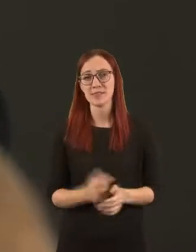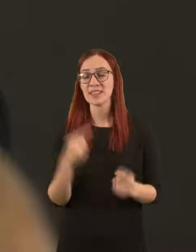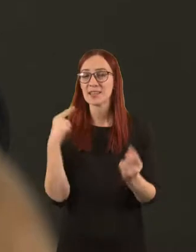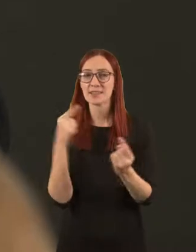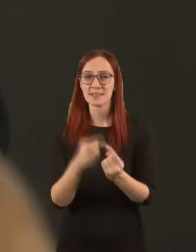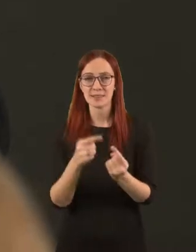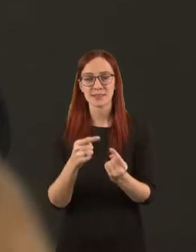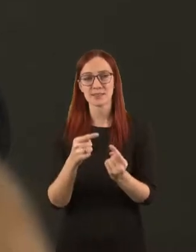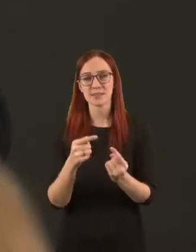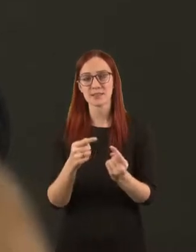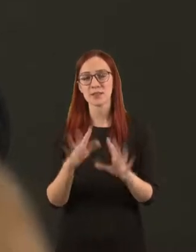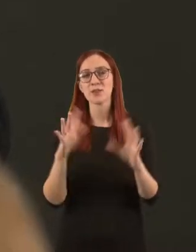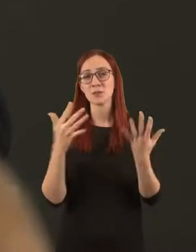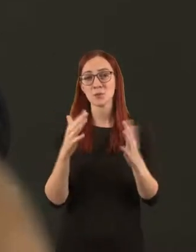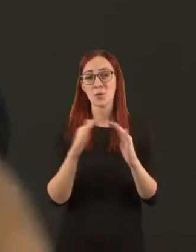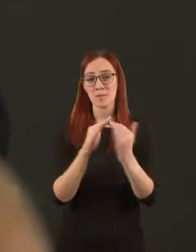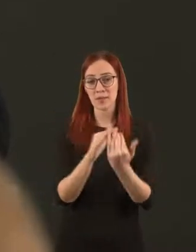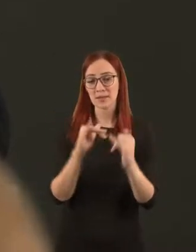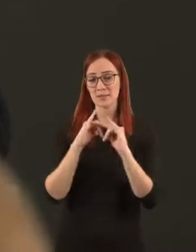because we need to change in